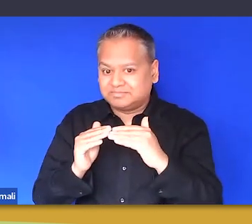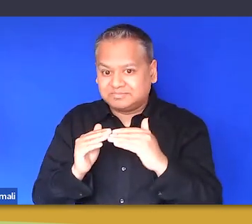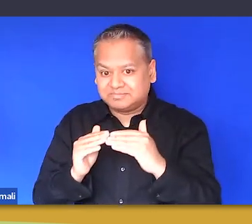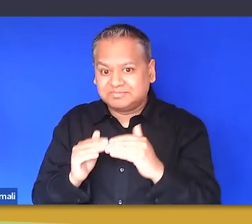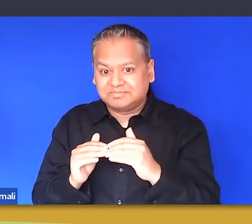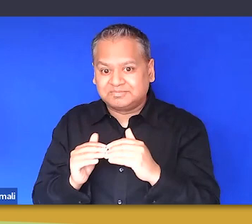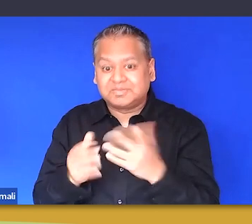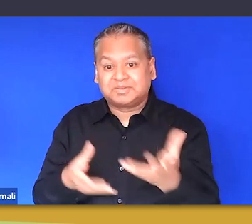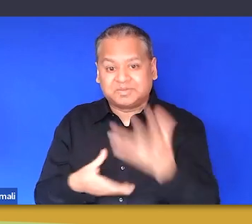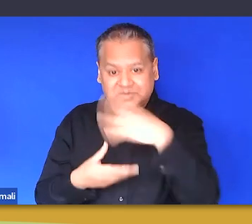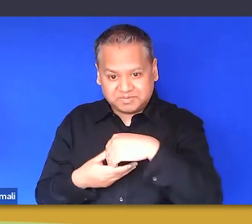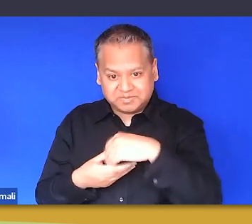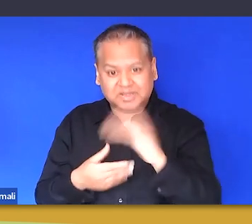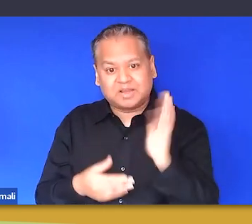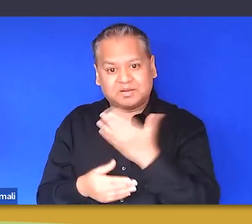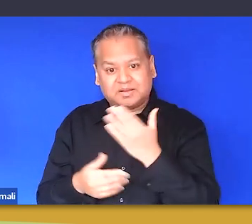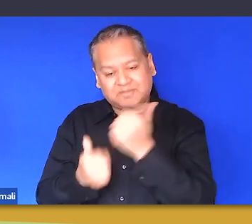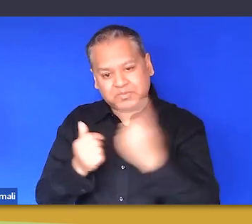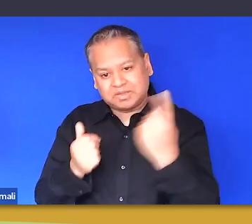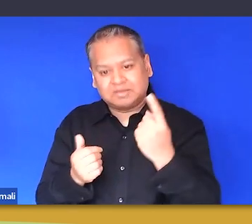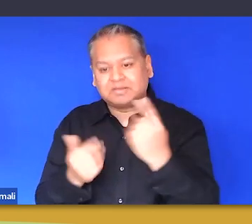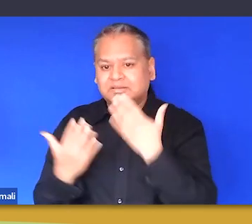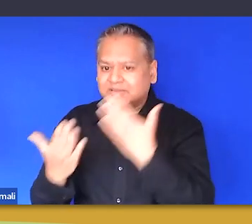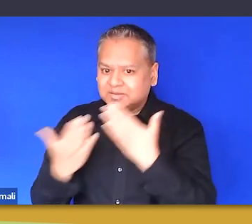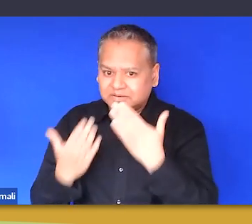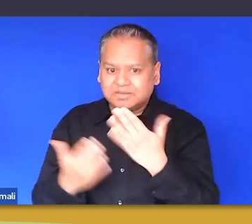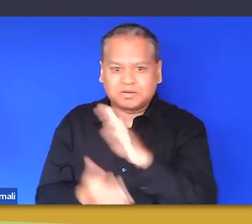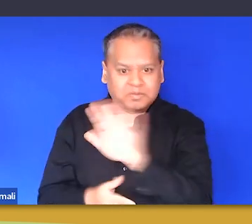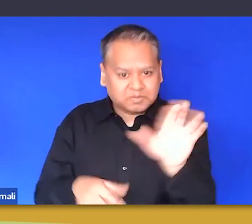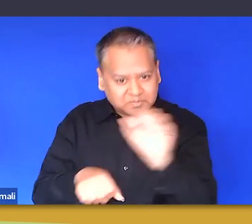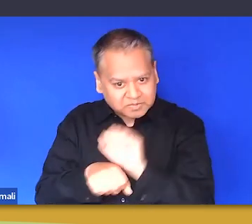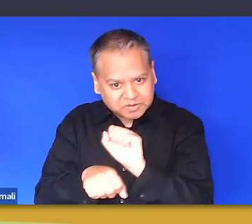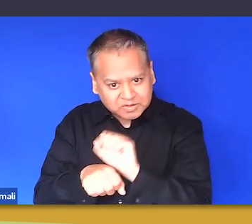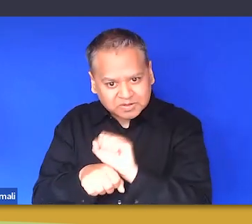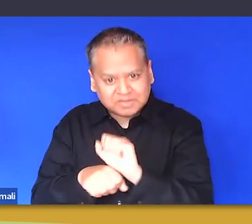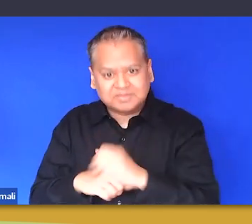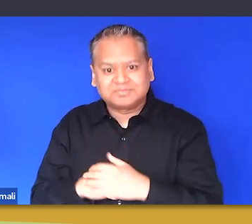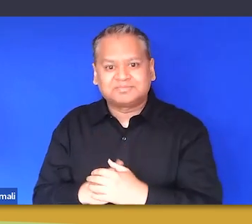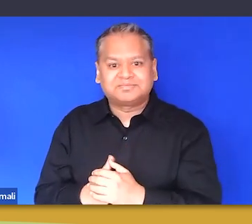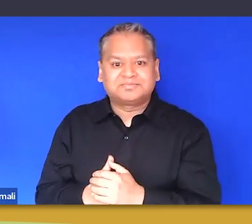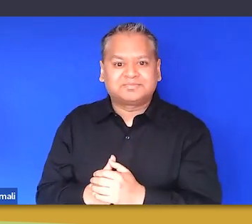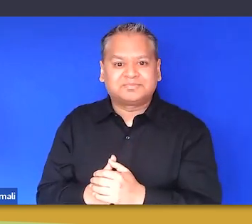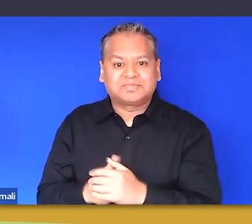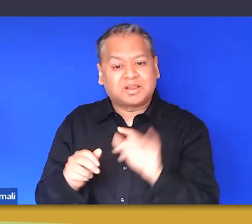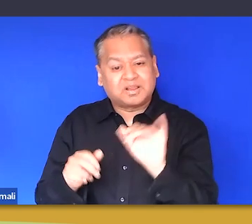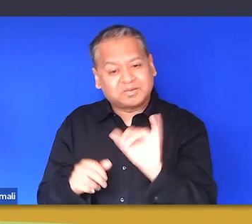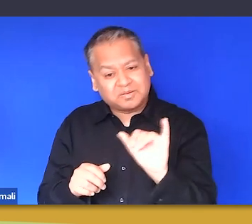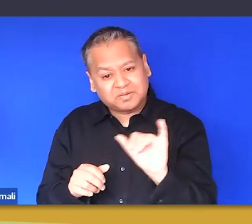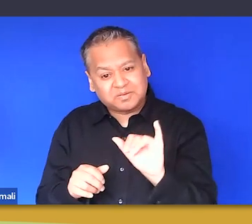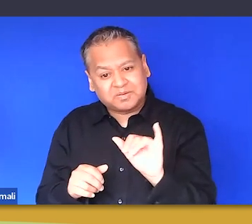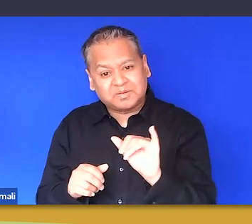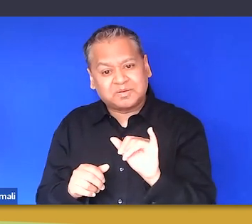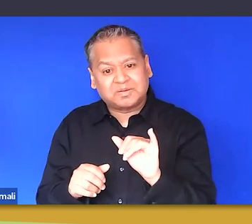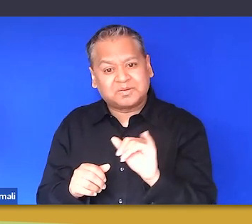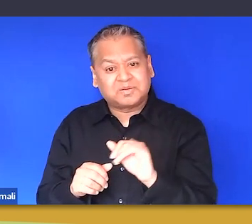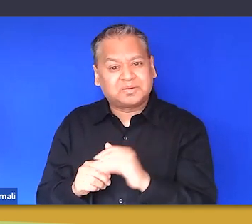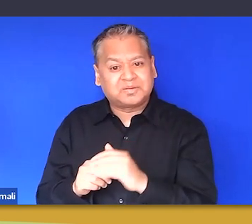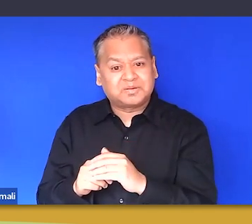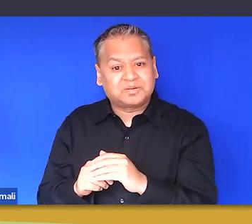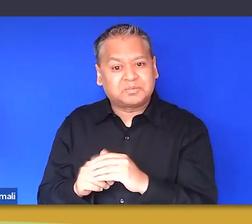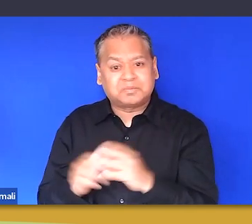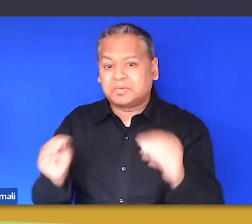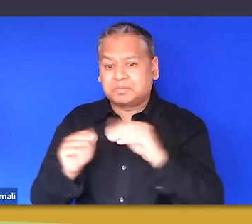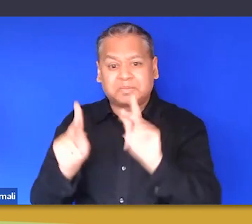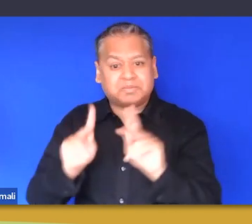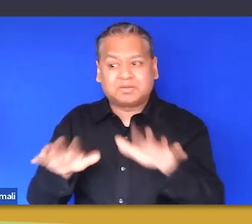day. I would also like to thank all of the other individuals, organizations, and volunteers throughout British Columbia who